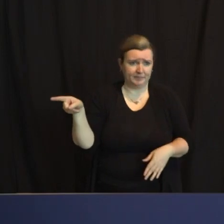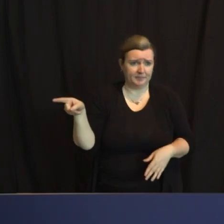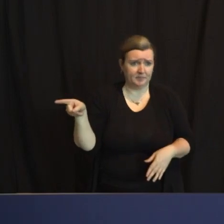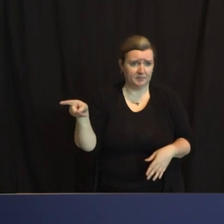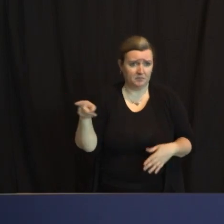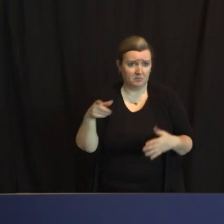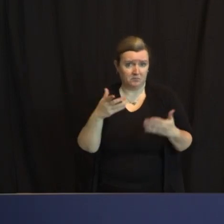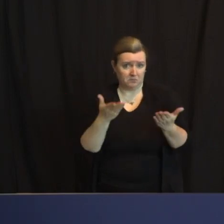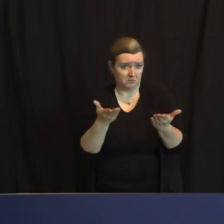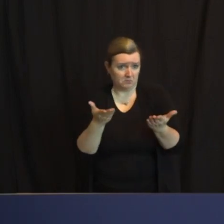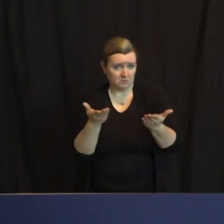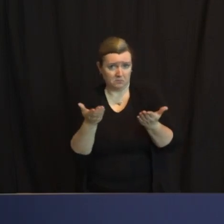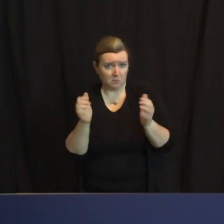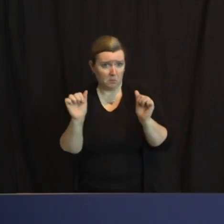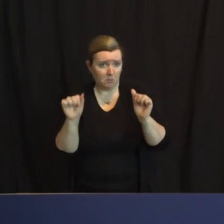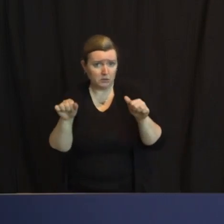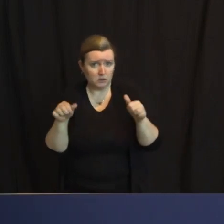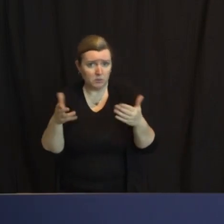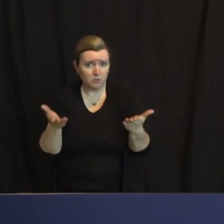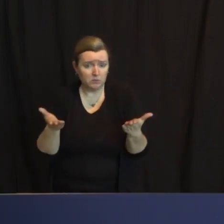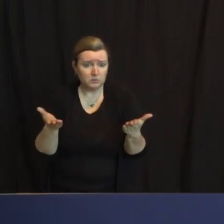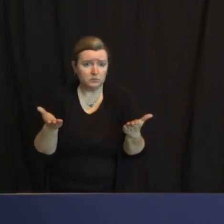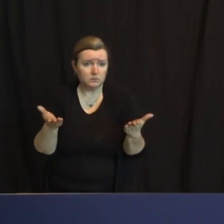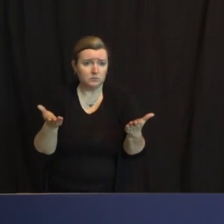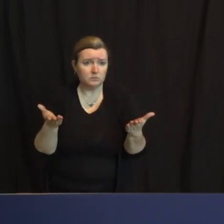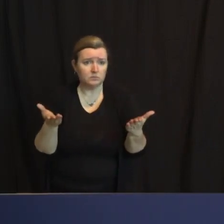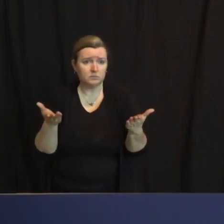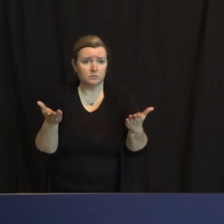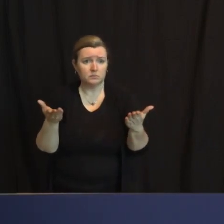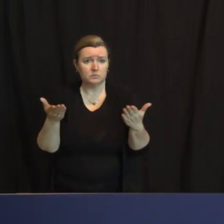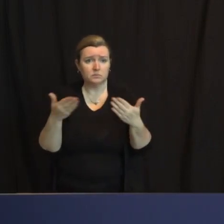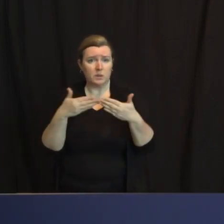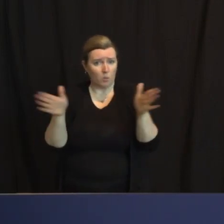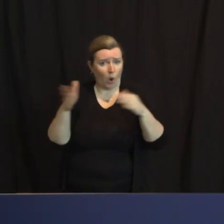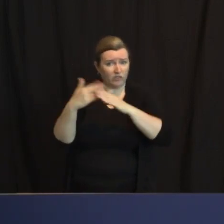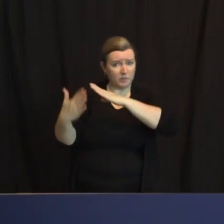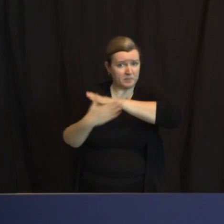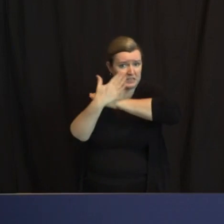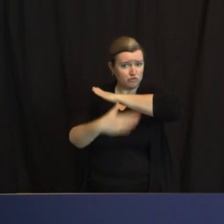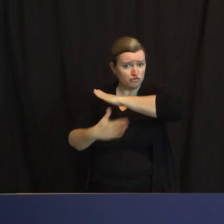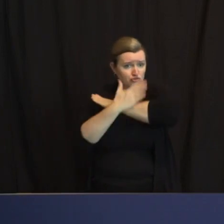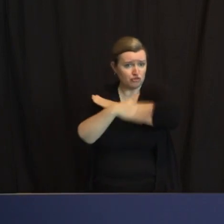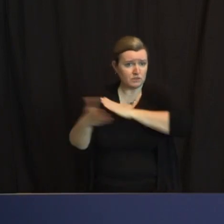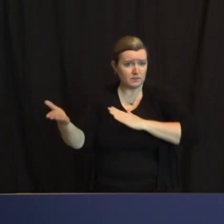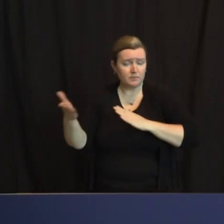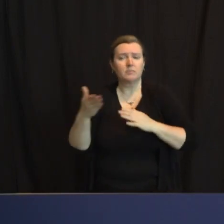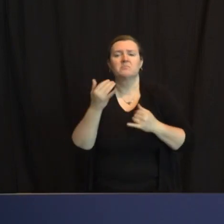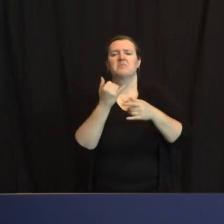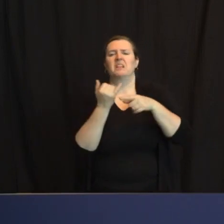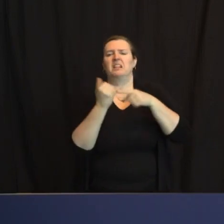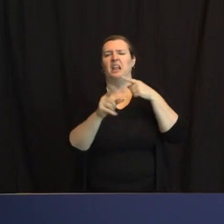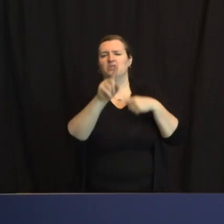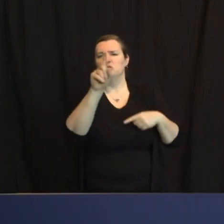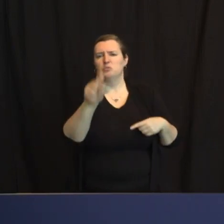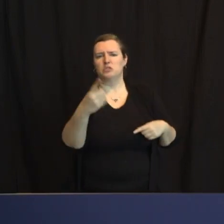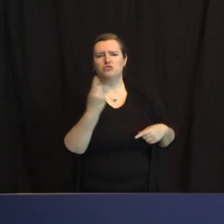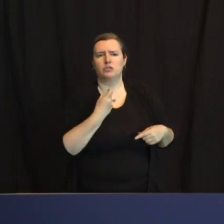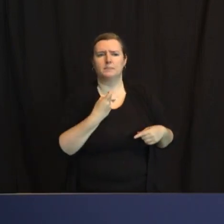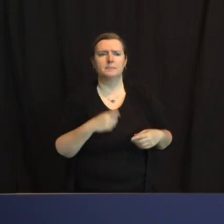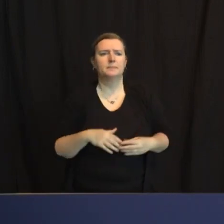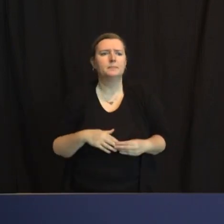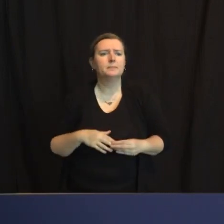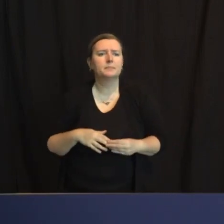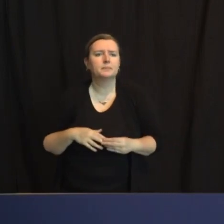feasible targets? What's your response to this reopening proposal? Finally, currently my understanding is that the deaths due